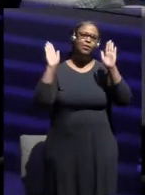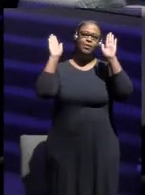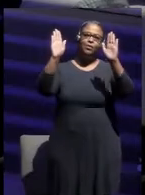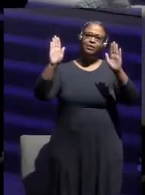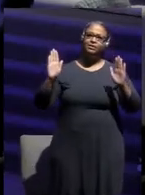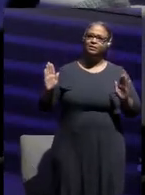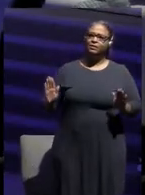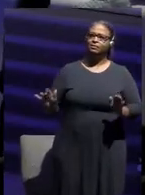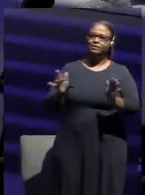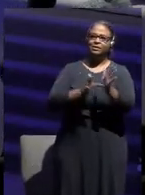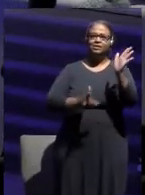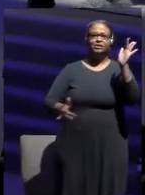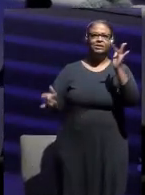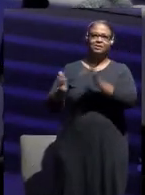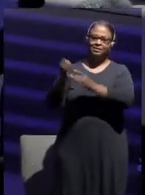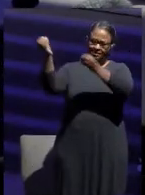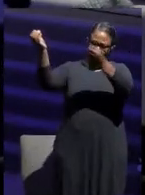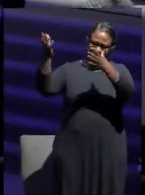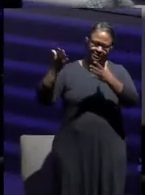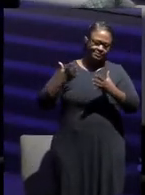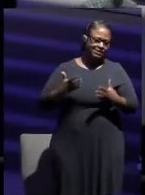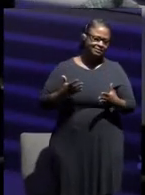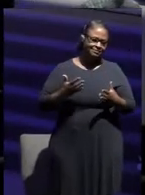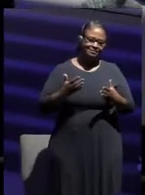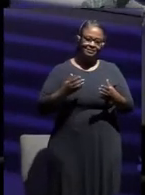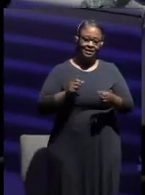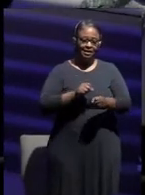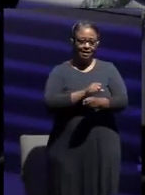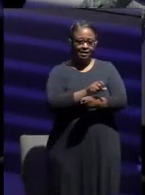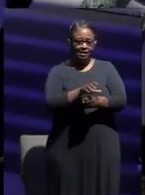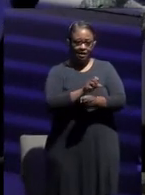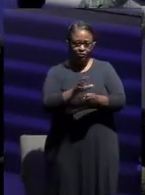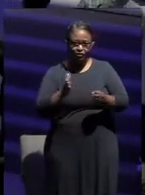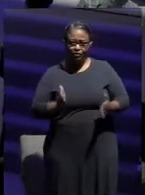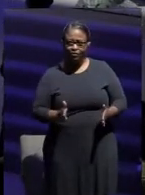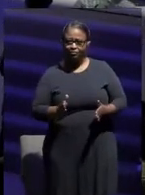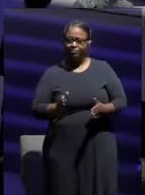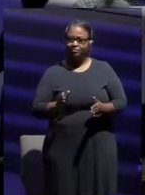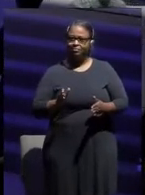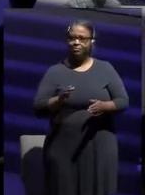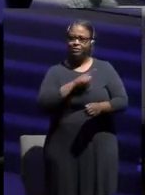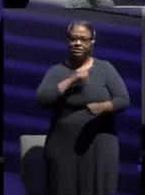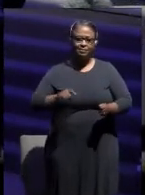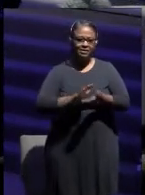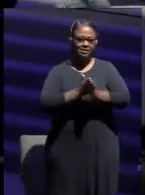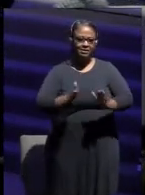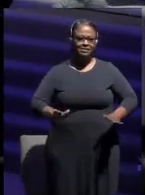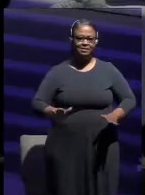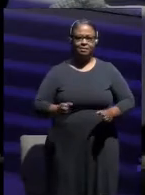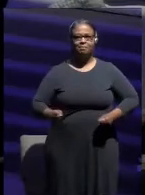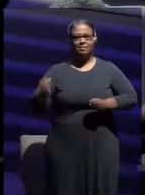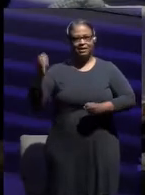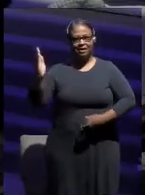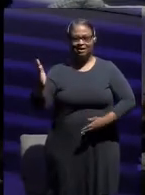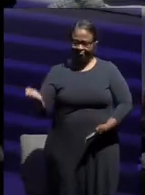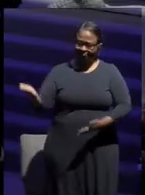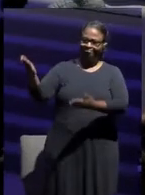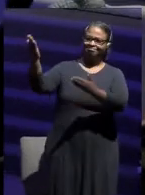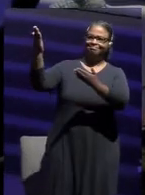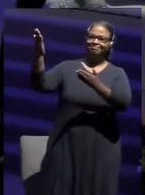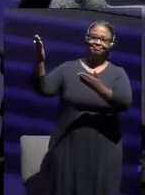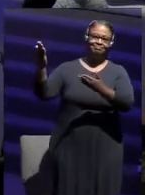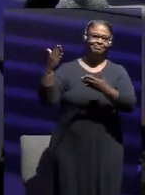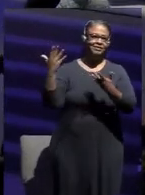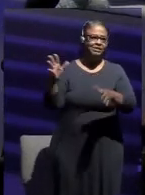Wonderful, wonderful. Jesus is to me Counselor, Prince of Peace, Mighty God